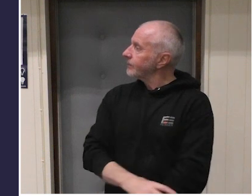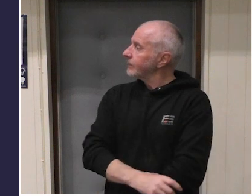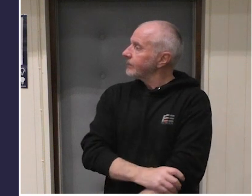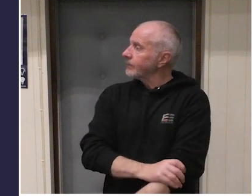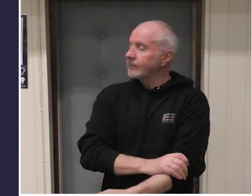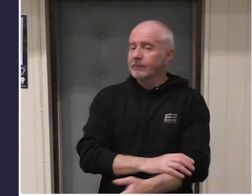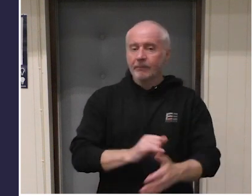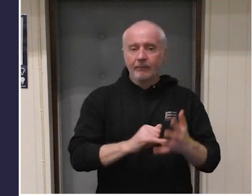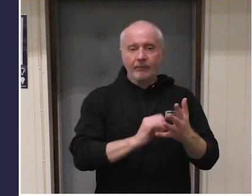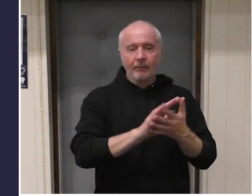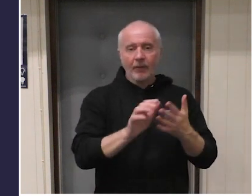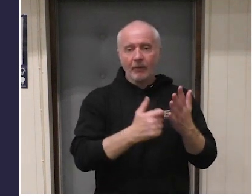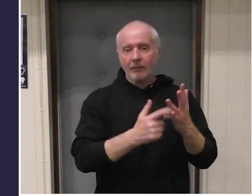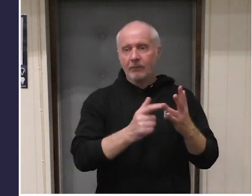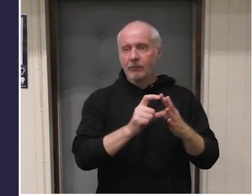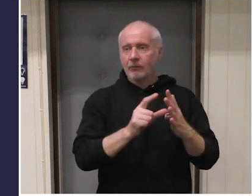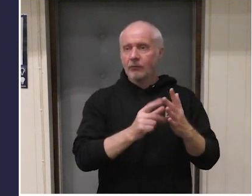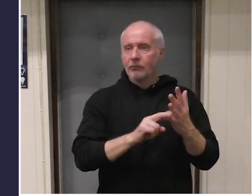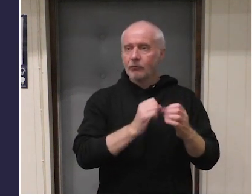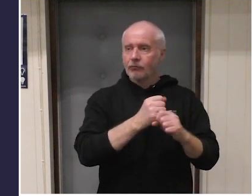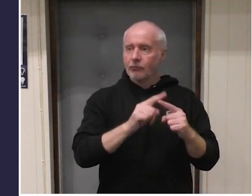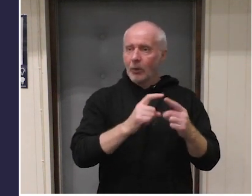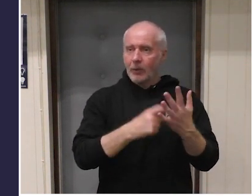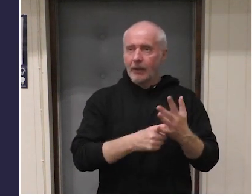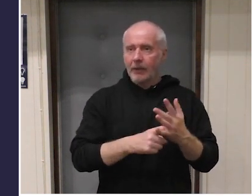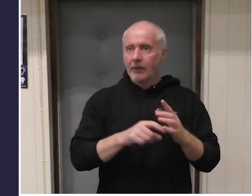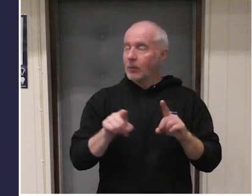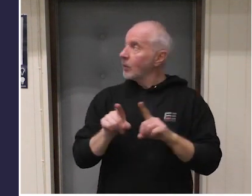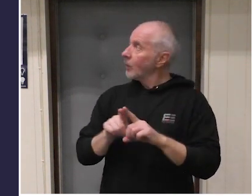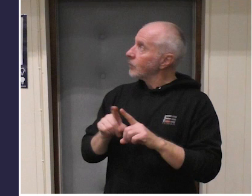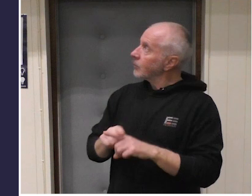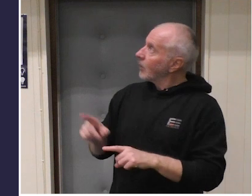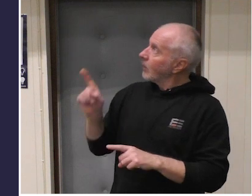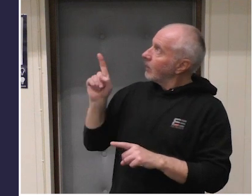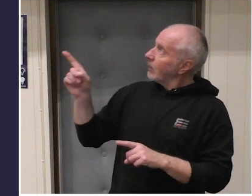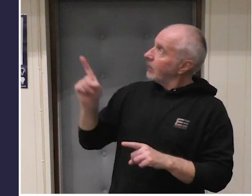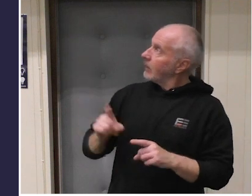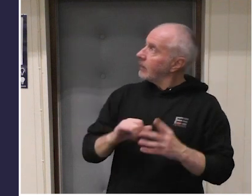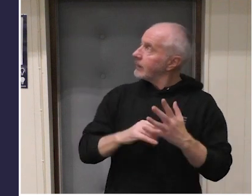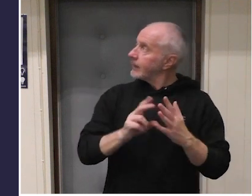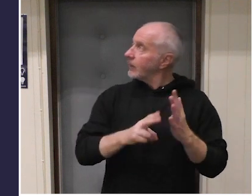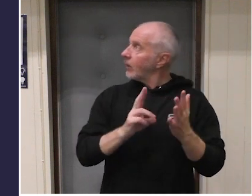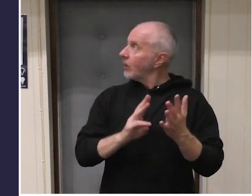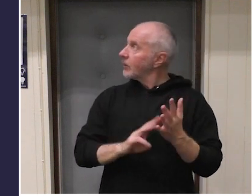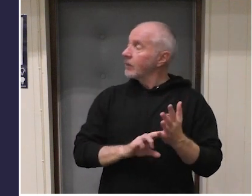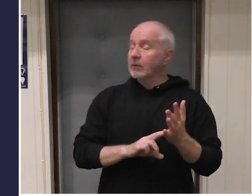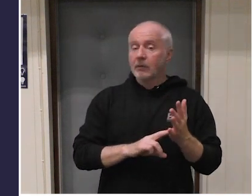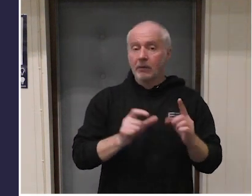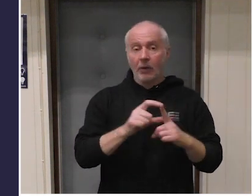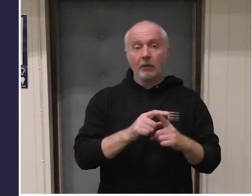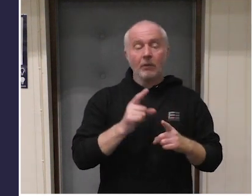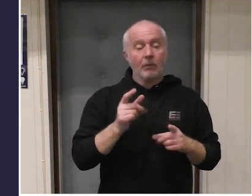Schrödinger and also Leo Szilard pondered at the beginning of the 19th